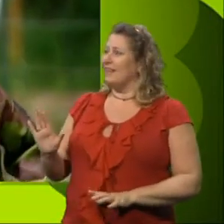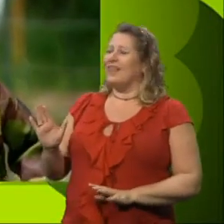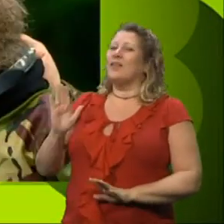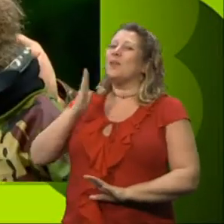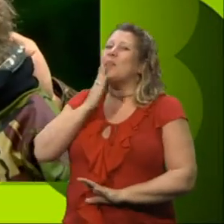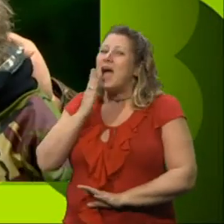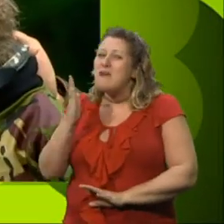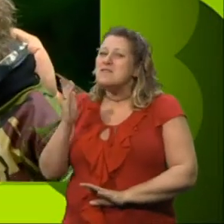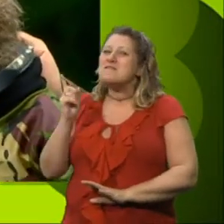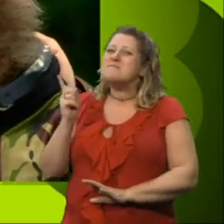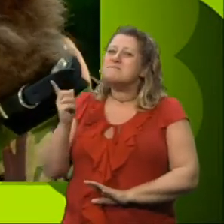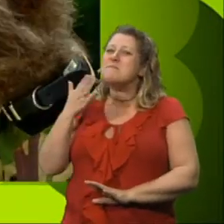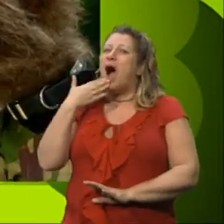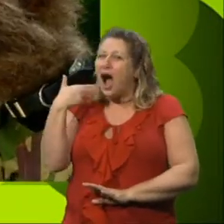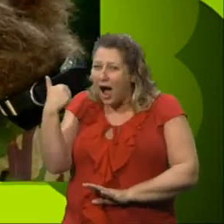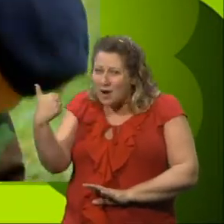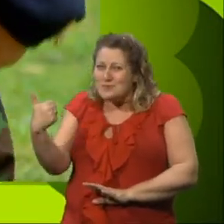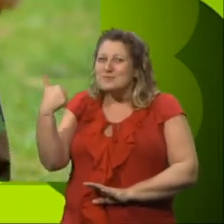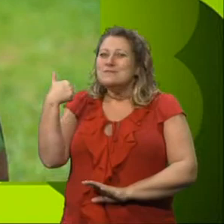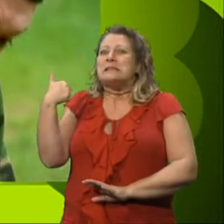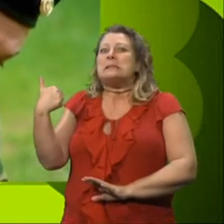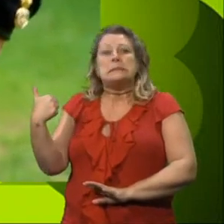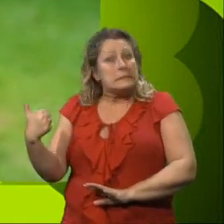you very much.